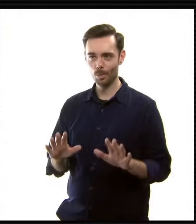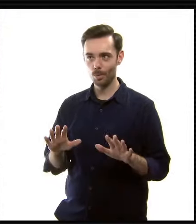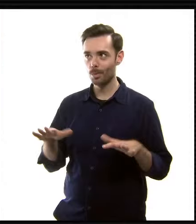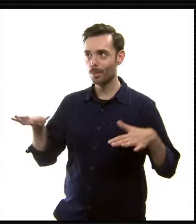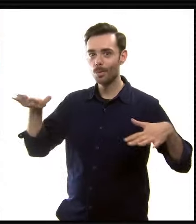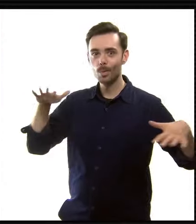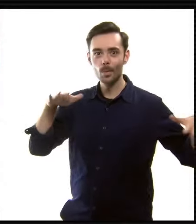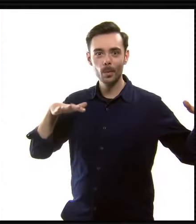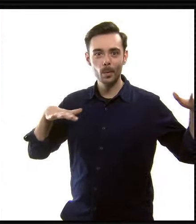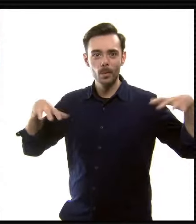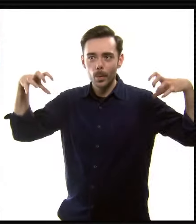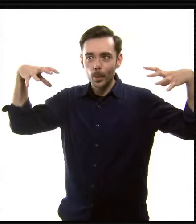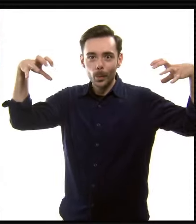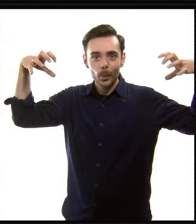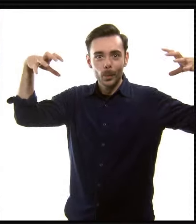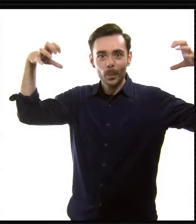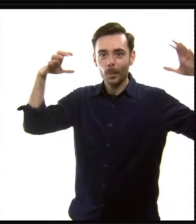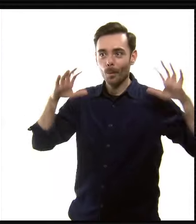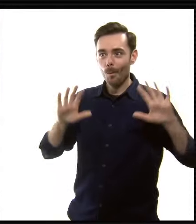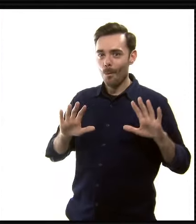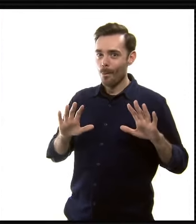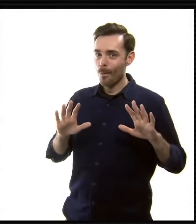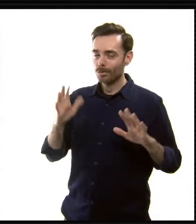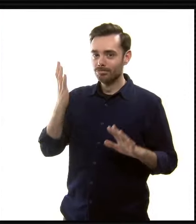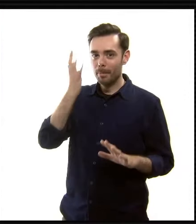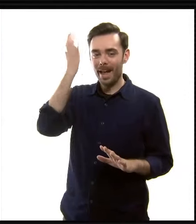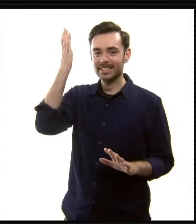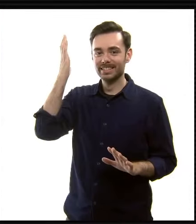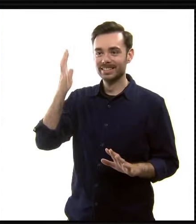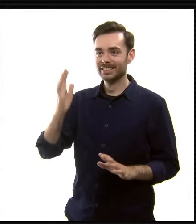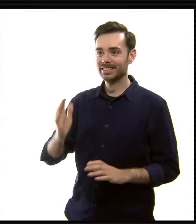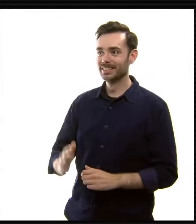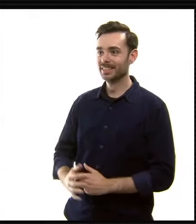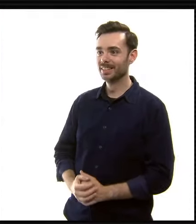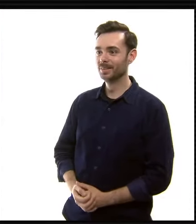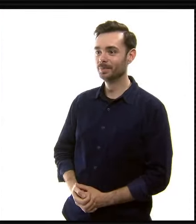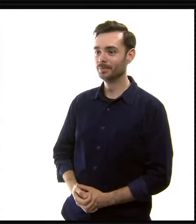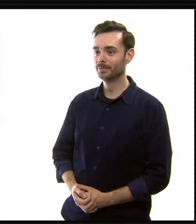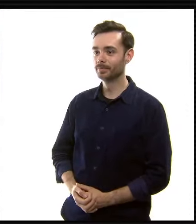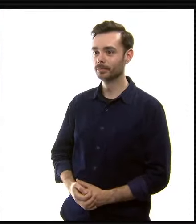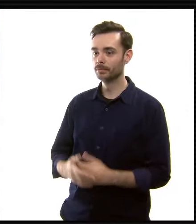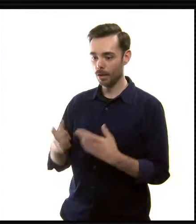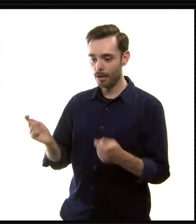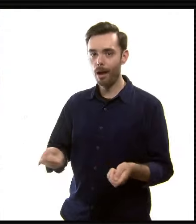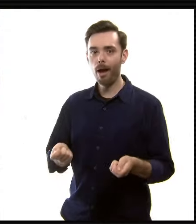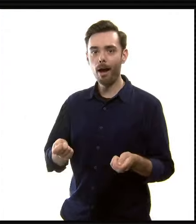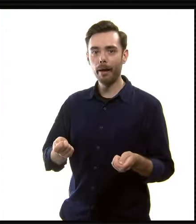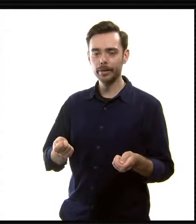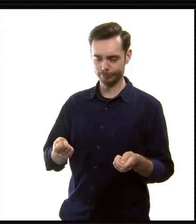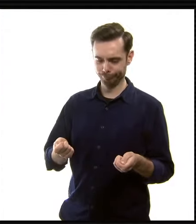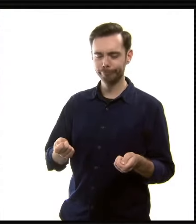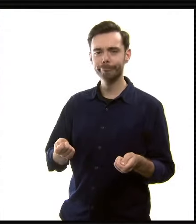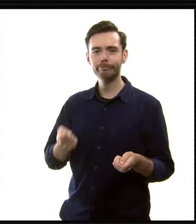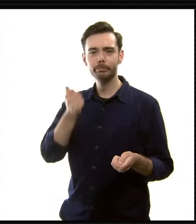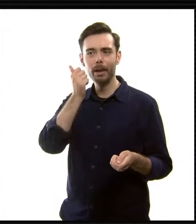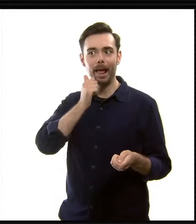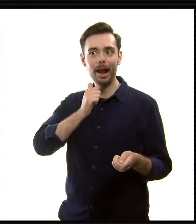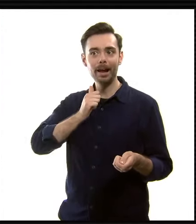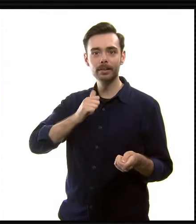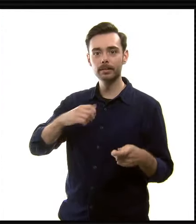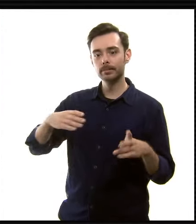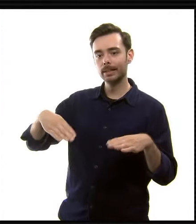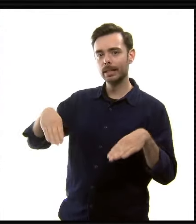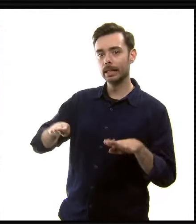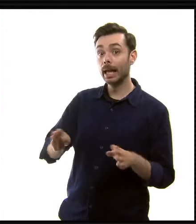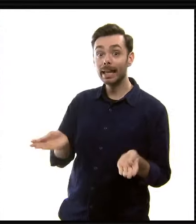music. Oh my gosh, look, twinsies, and you've brought us what? A black velvet